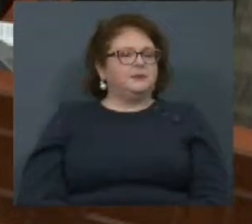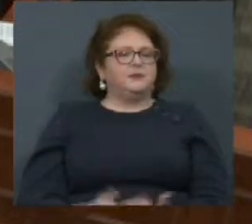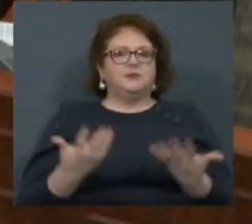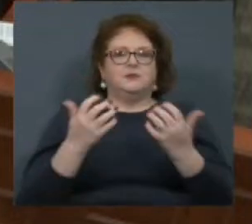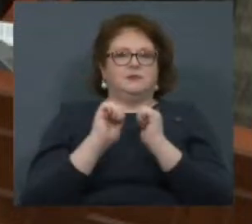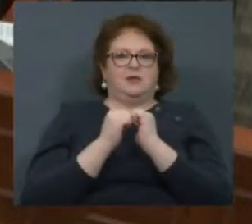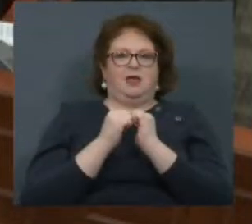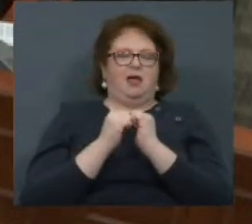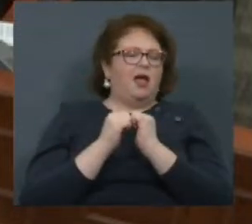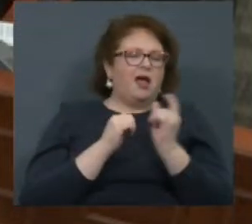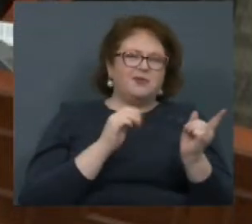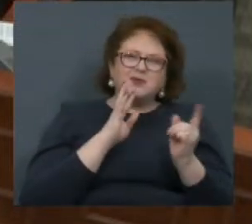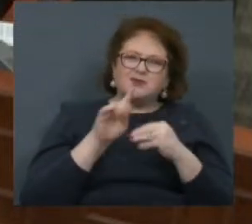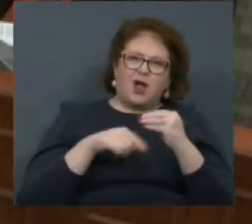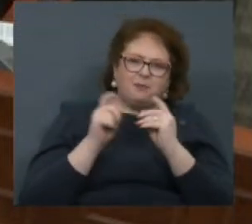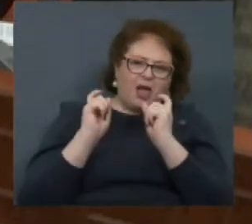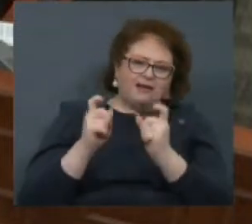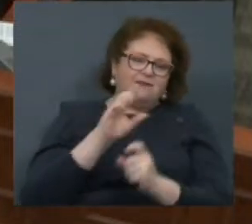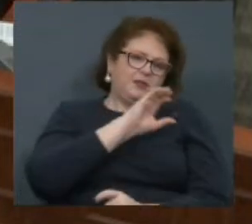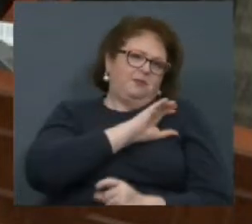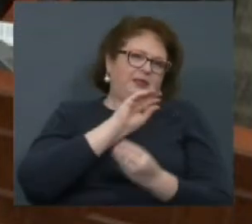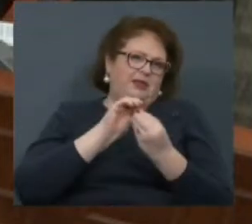funding.